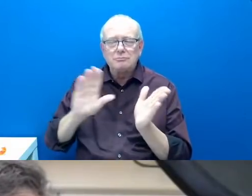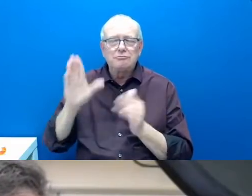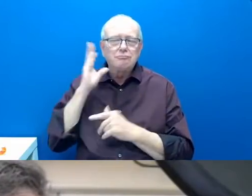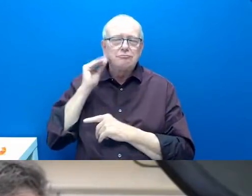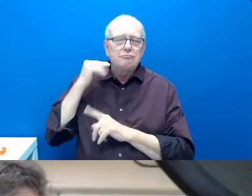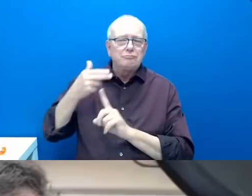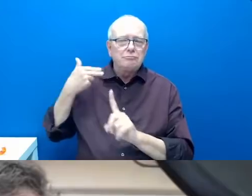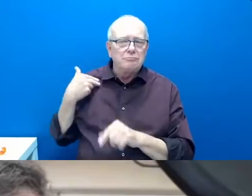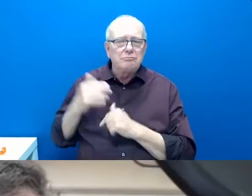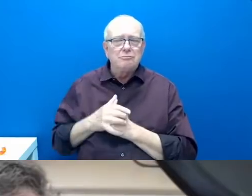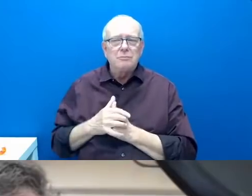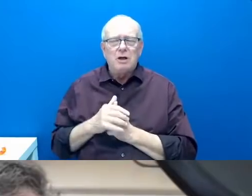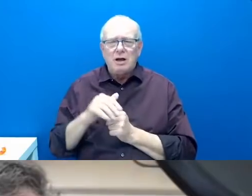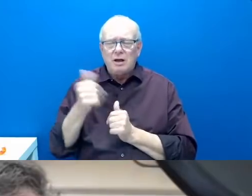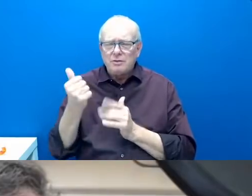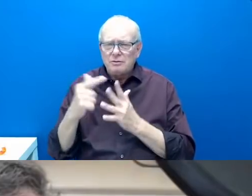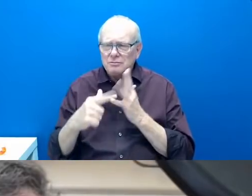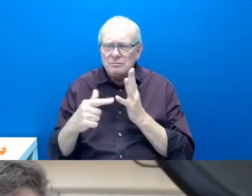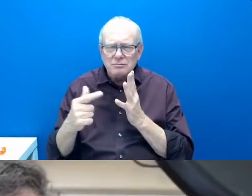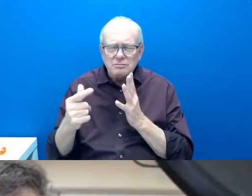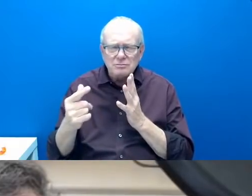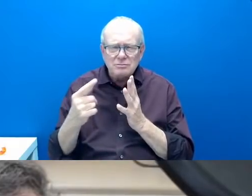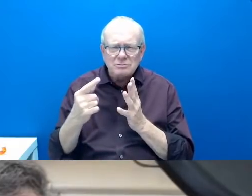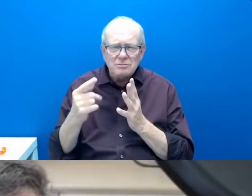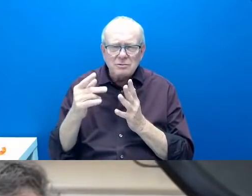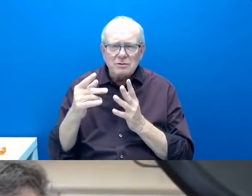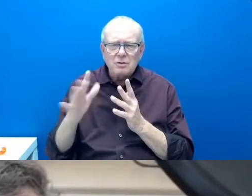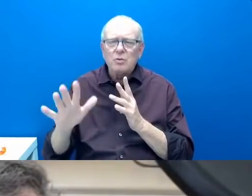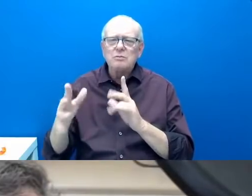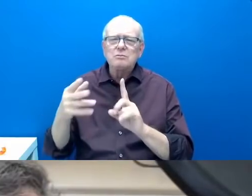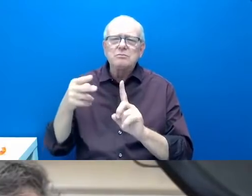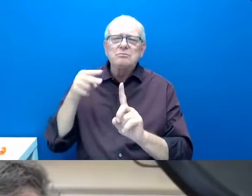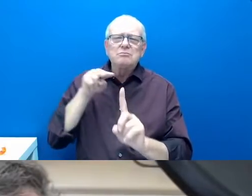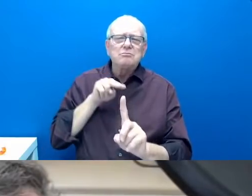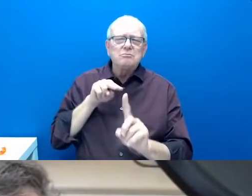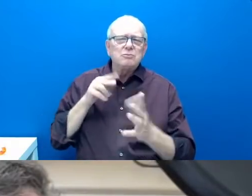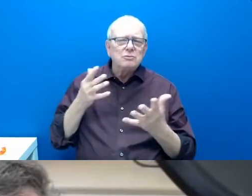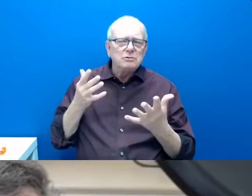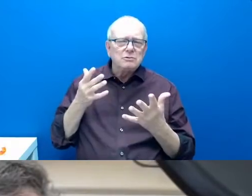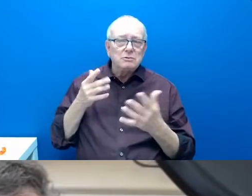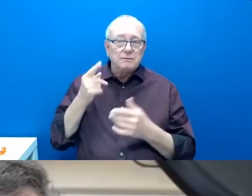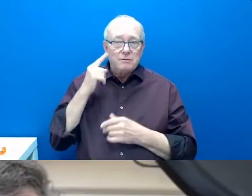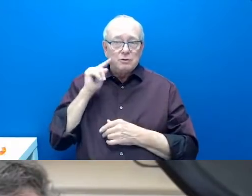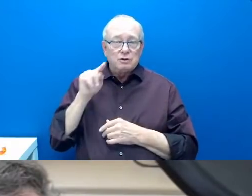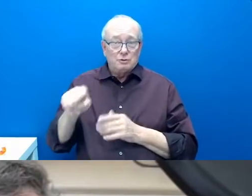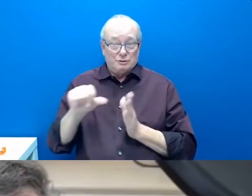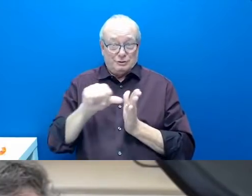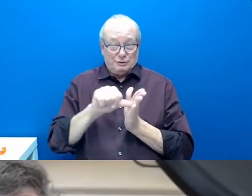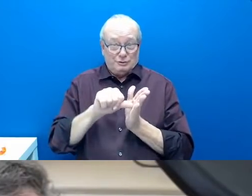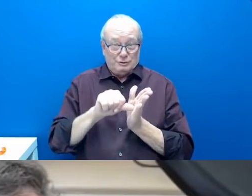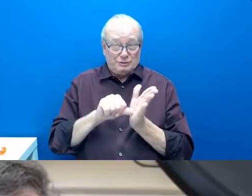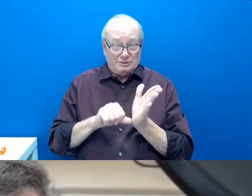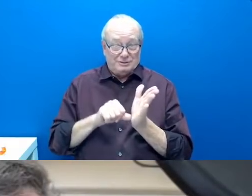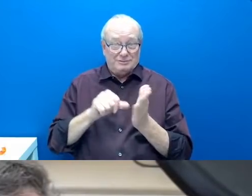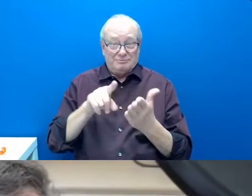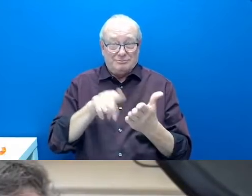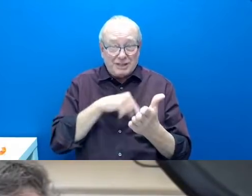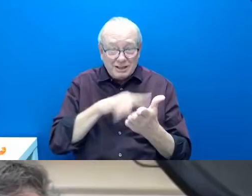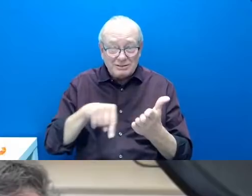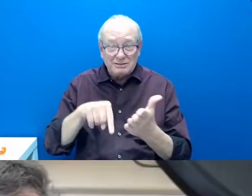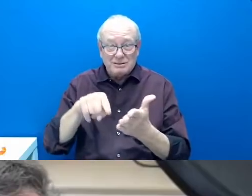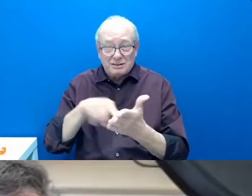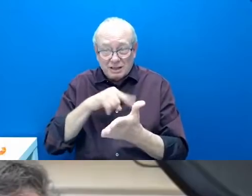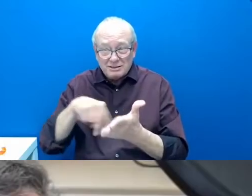us a bit of an overview as to what it has been like for you as surgeries have been